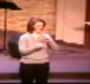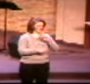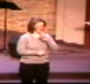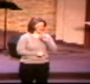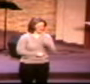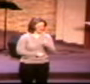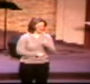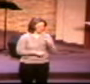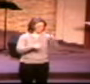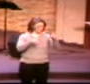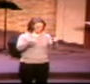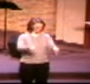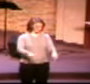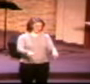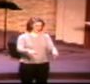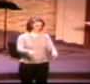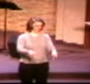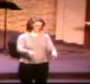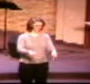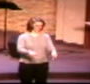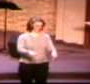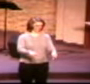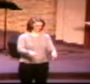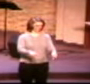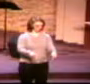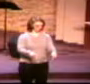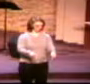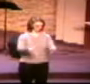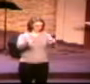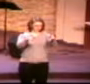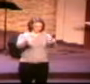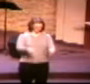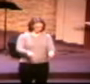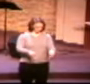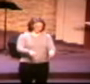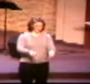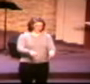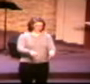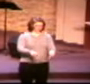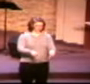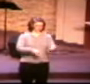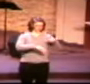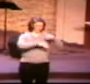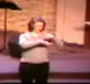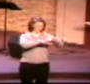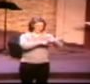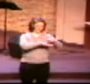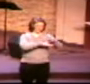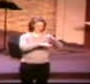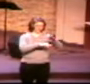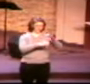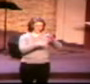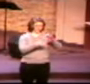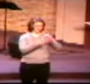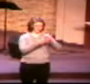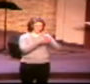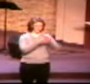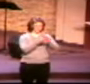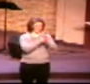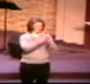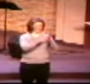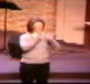is a person. A person who is sent to be the